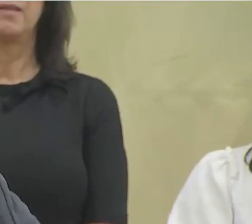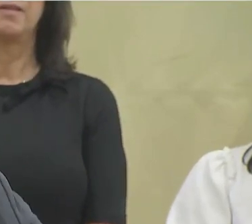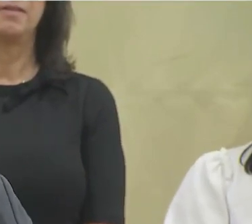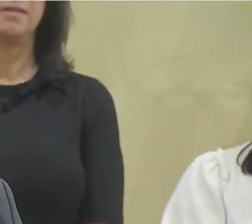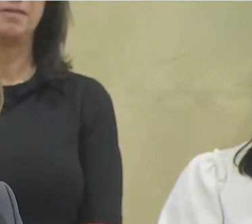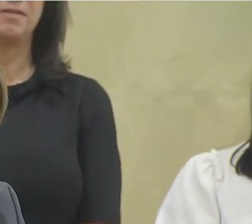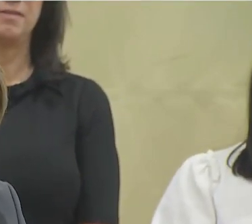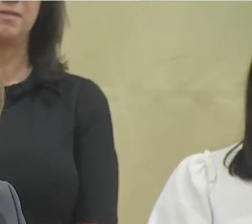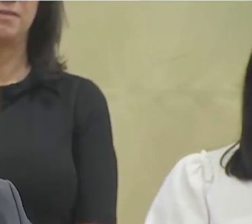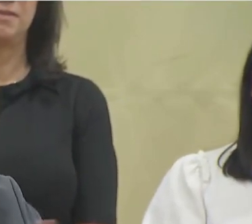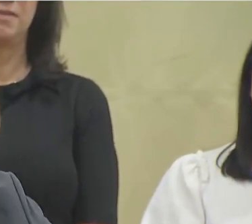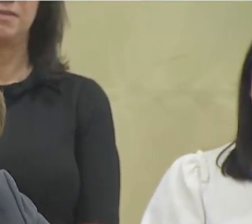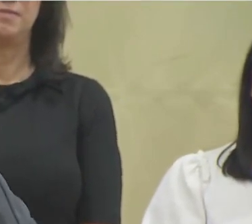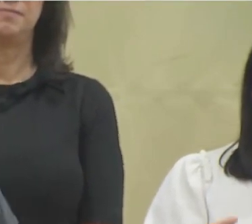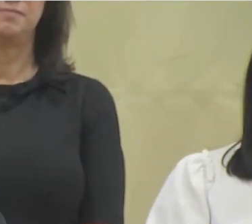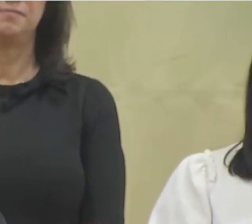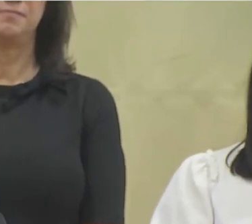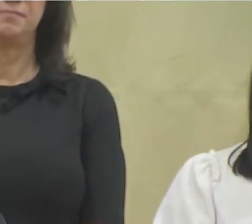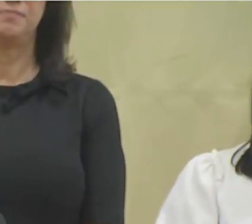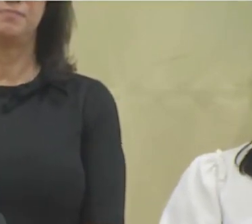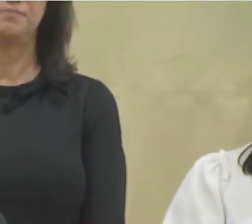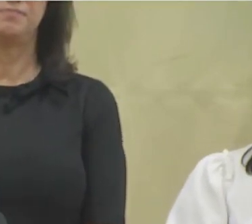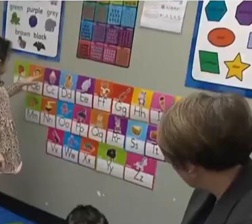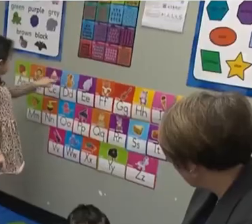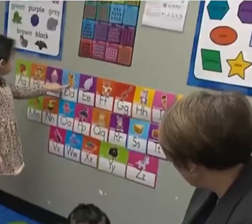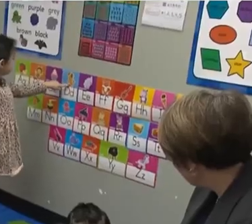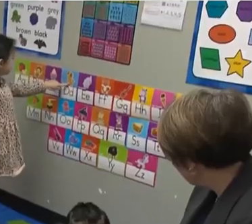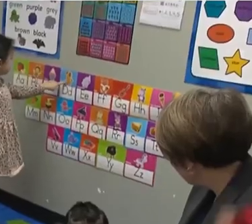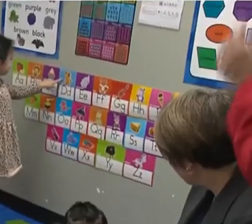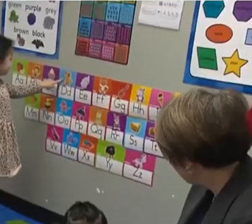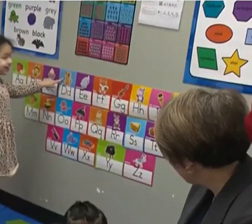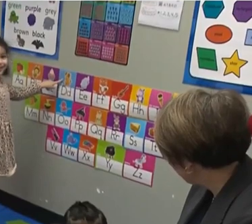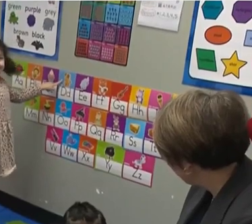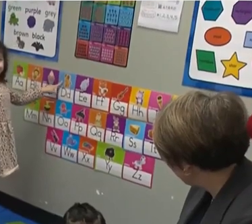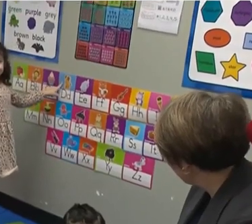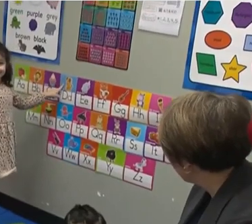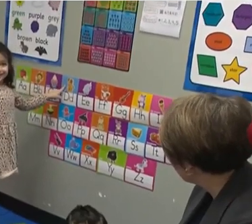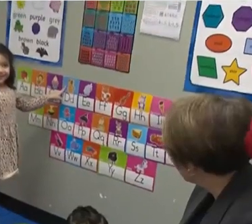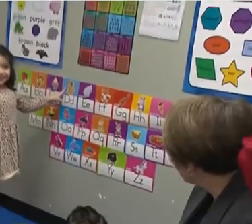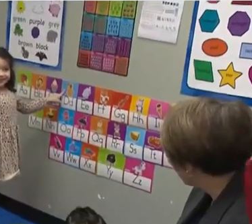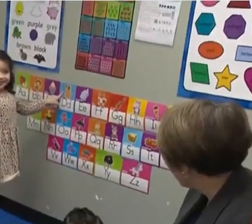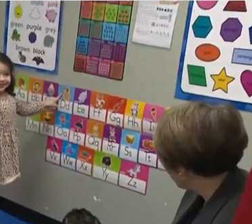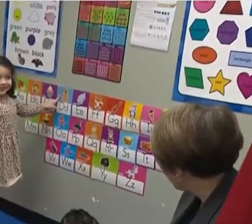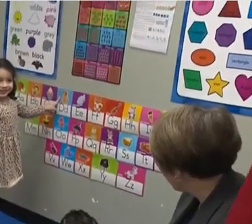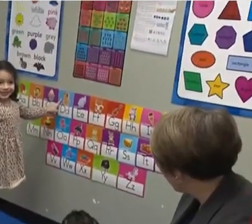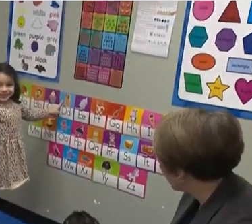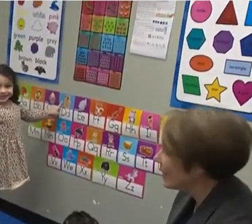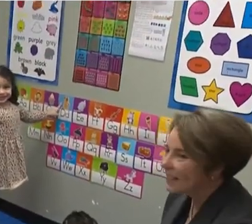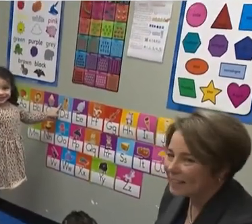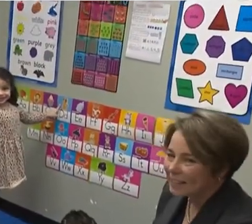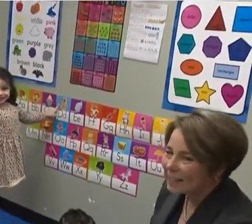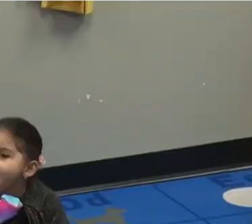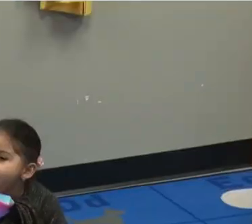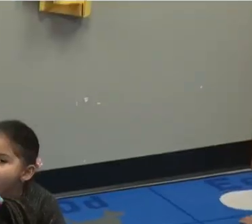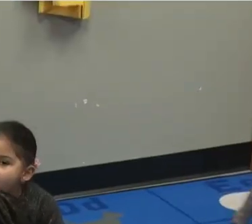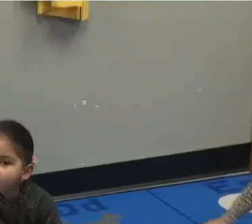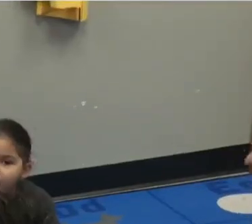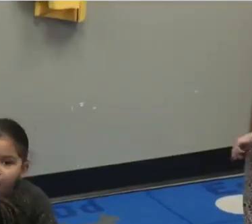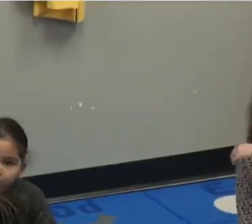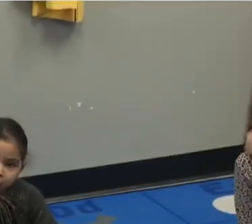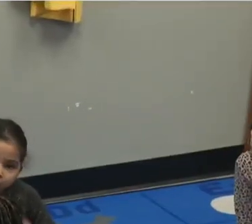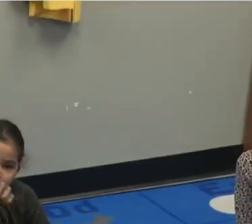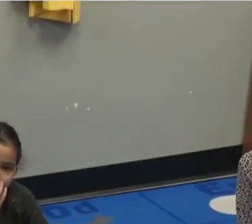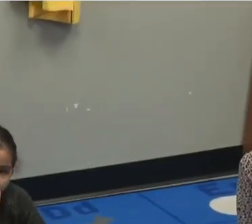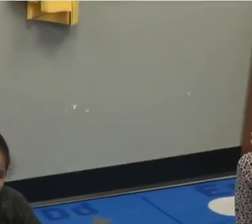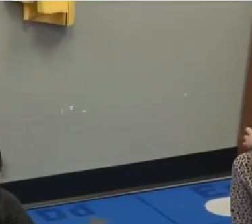cities by the end of 2026. More than two dozen cities, including Brockton, Fall River, Lawrence, and Springfield. The